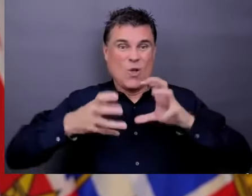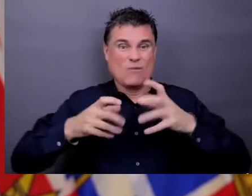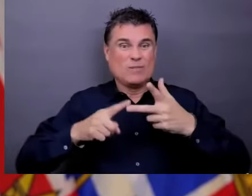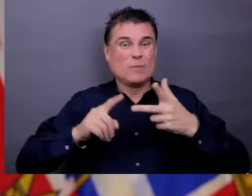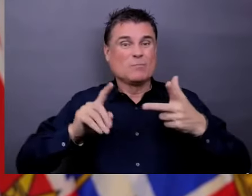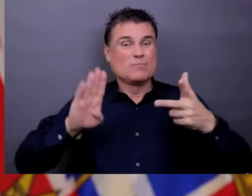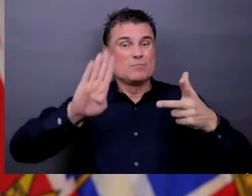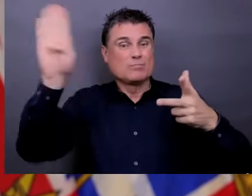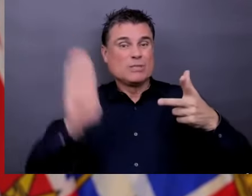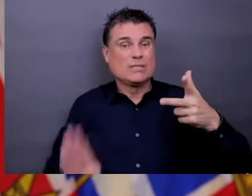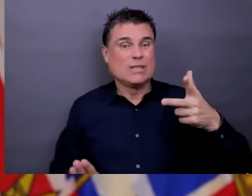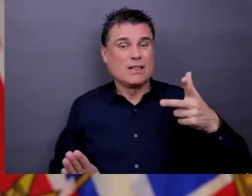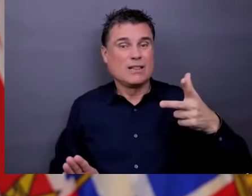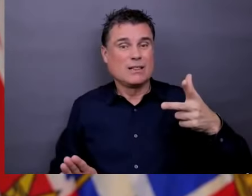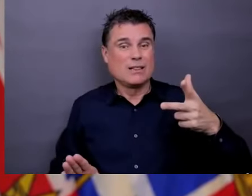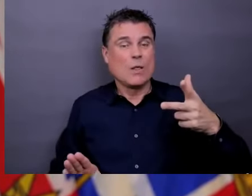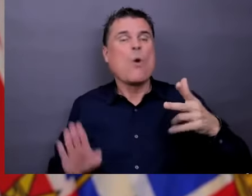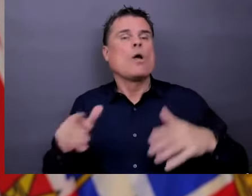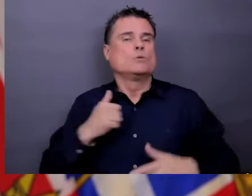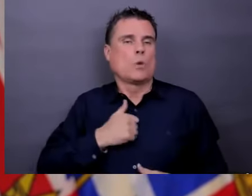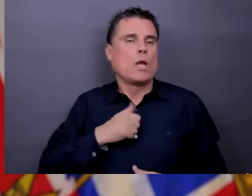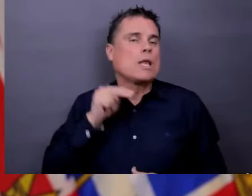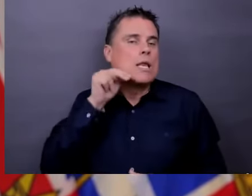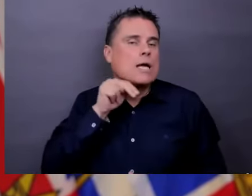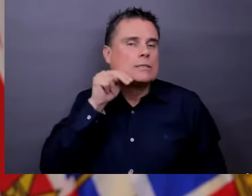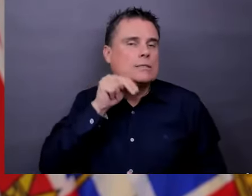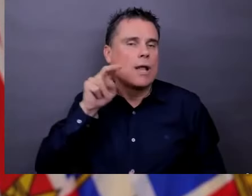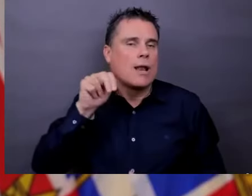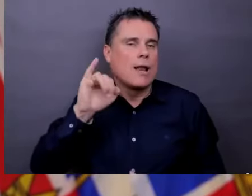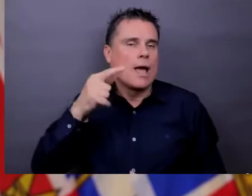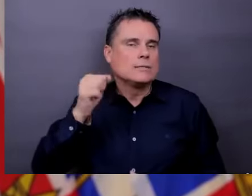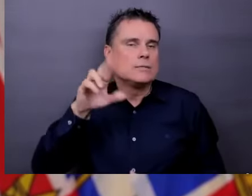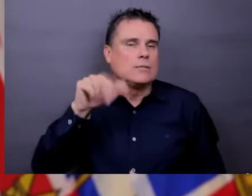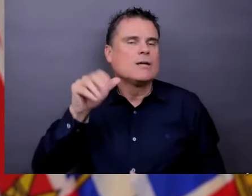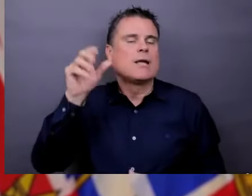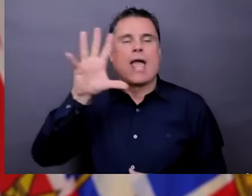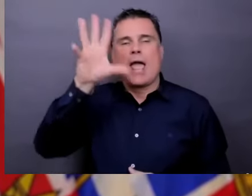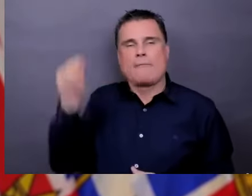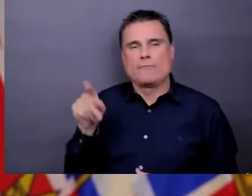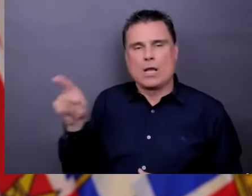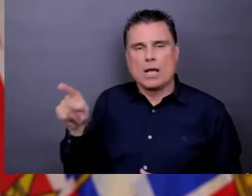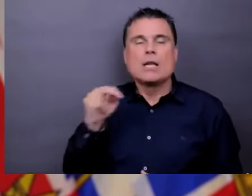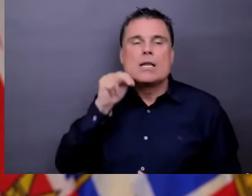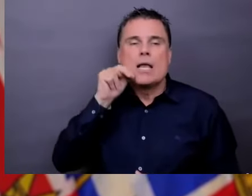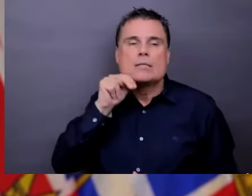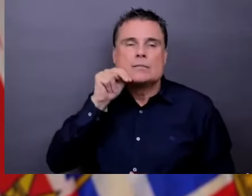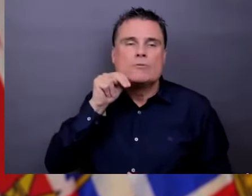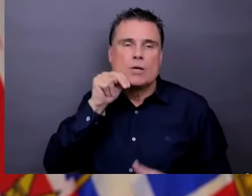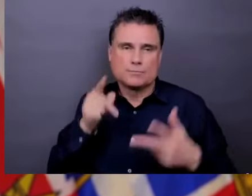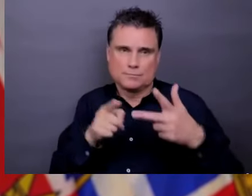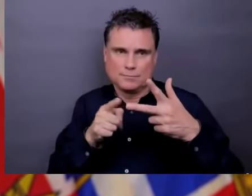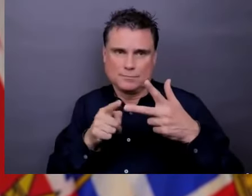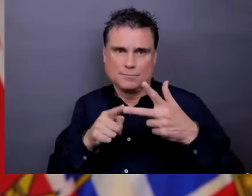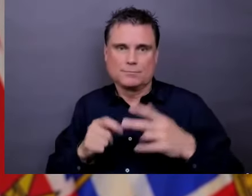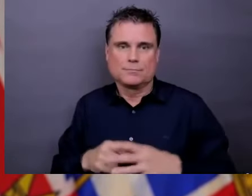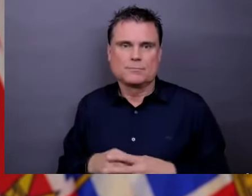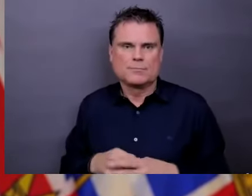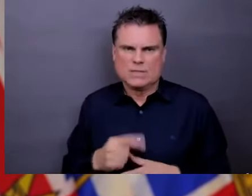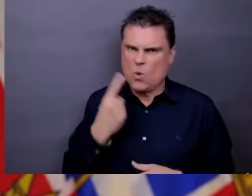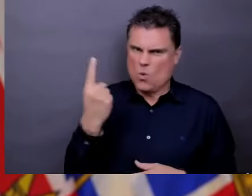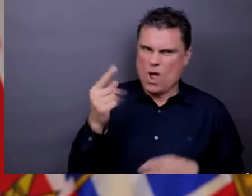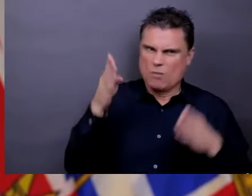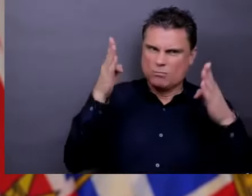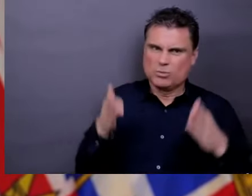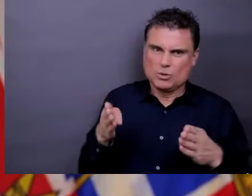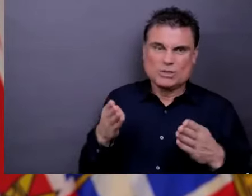concern about it, considering, since you mentioned one of our cases, or the only one last Friday, there